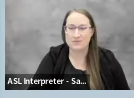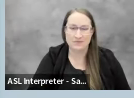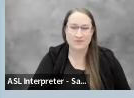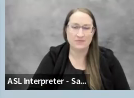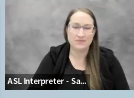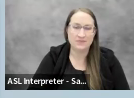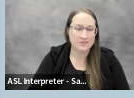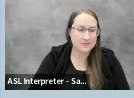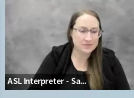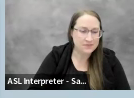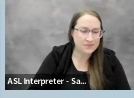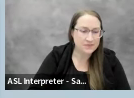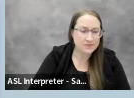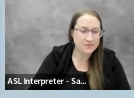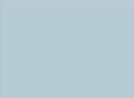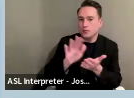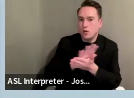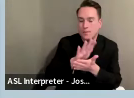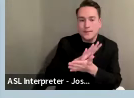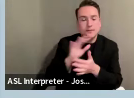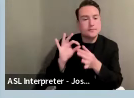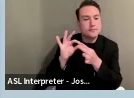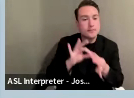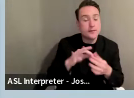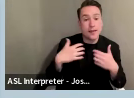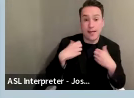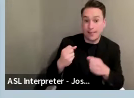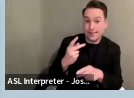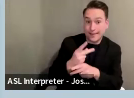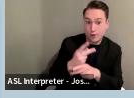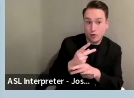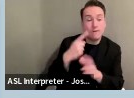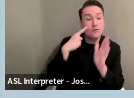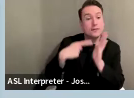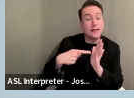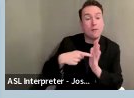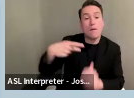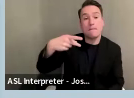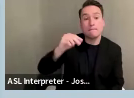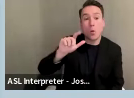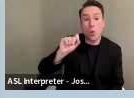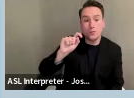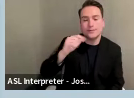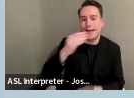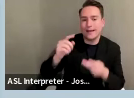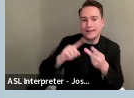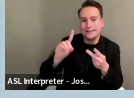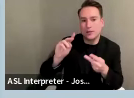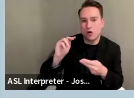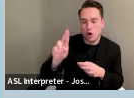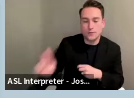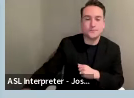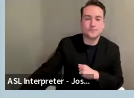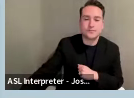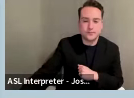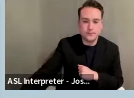A couple of additional documents relating to healthcare would be the POST and the DNR. Very important